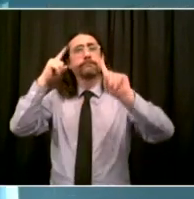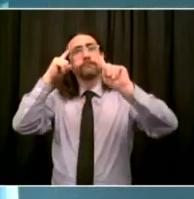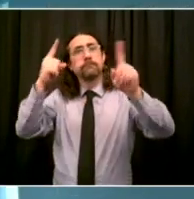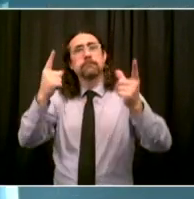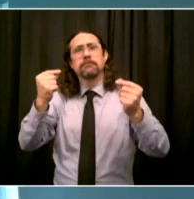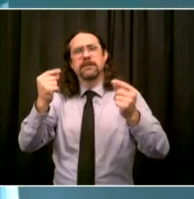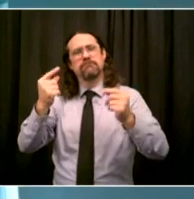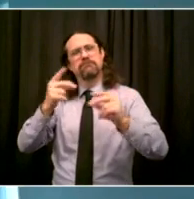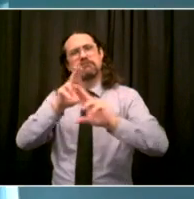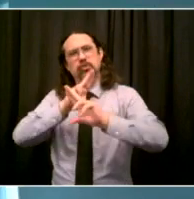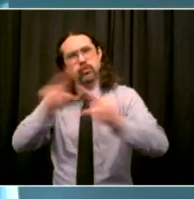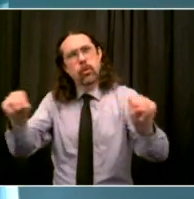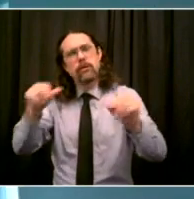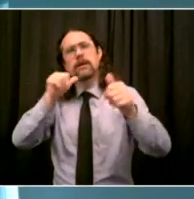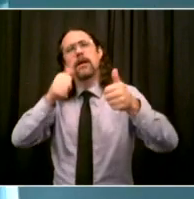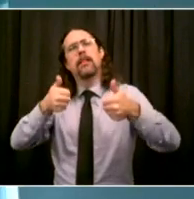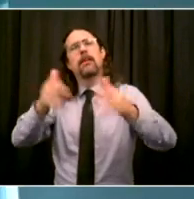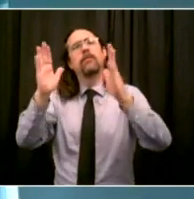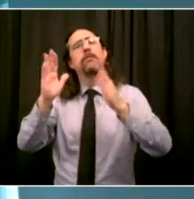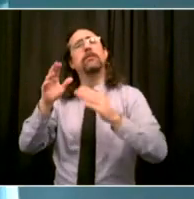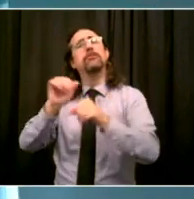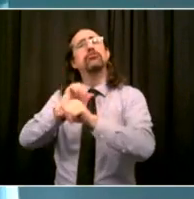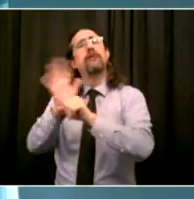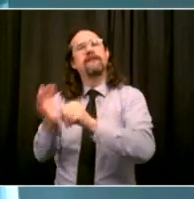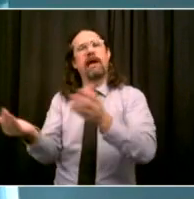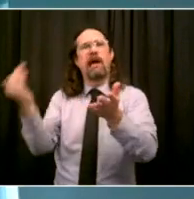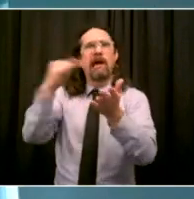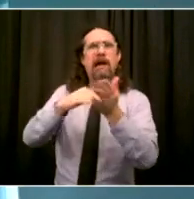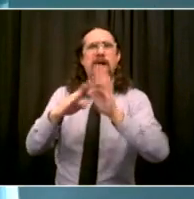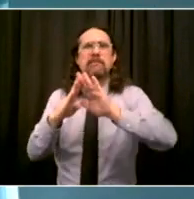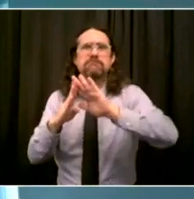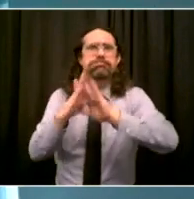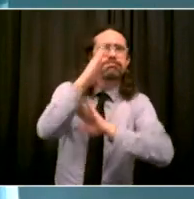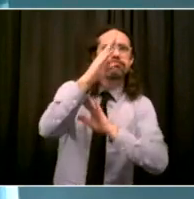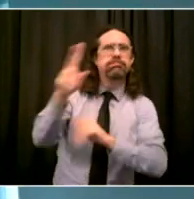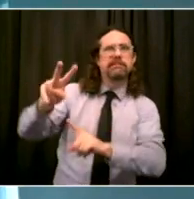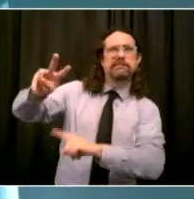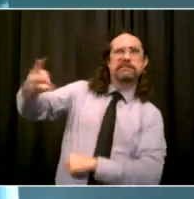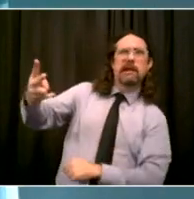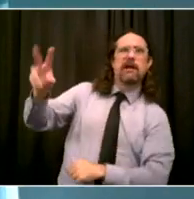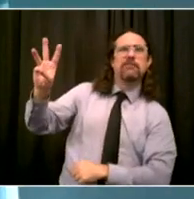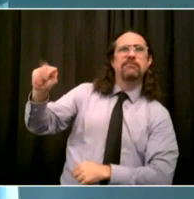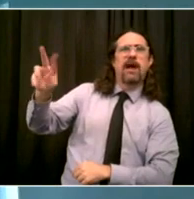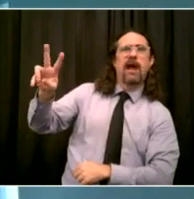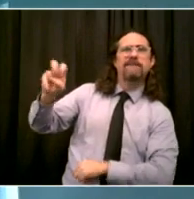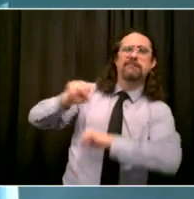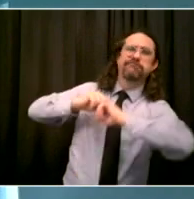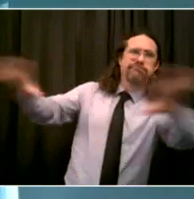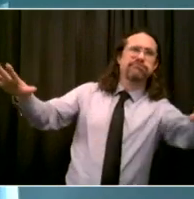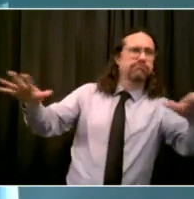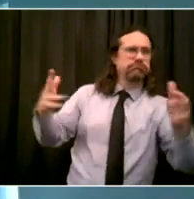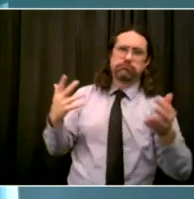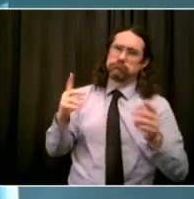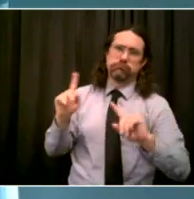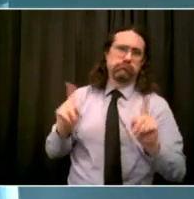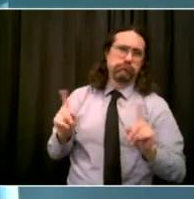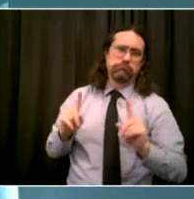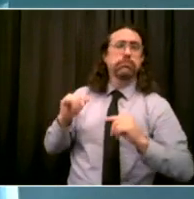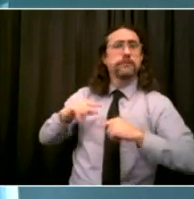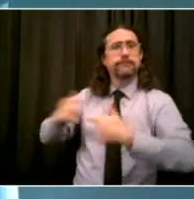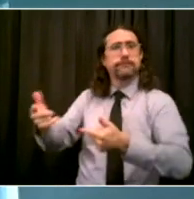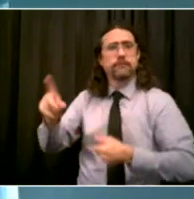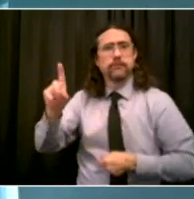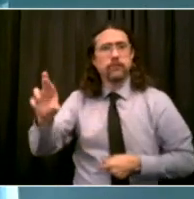points to think about. So we did take these very strong measures in Brooklyn and in parts of Queens. And when you look back